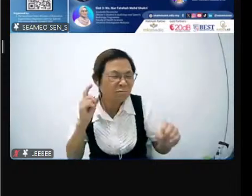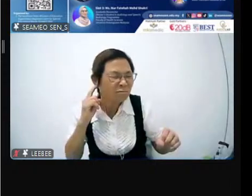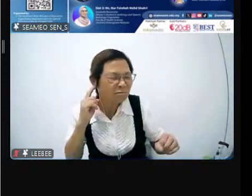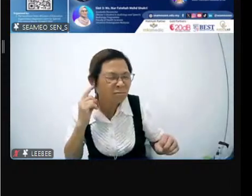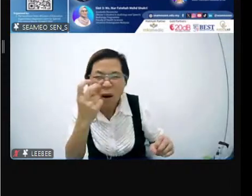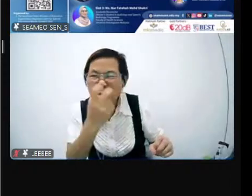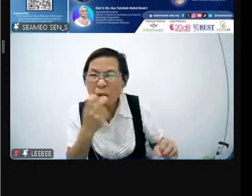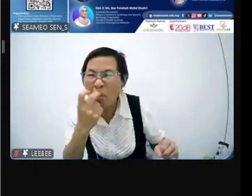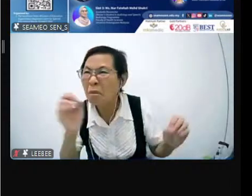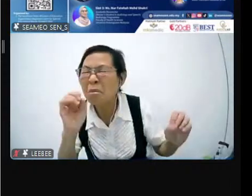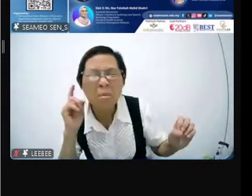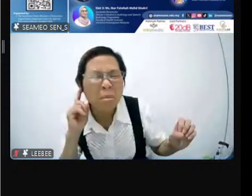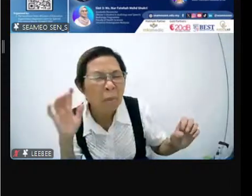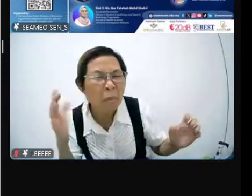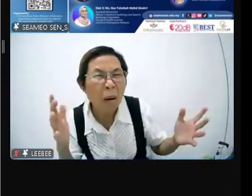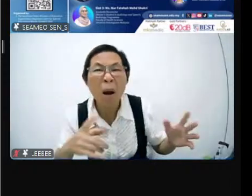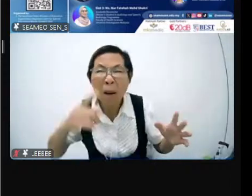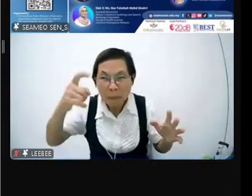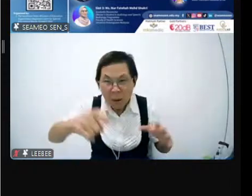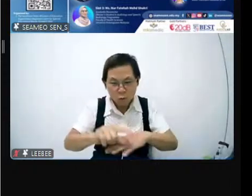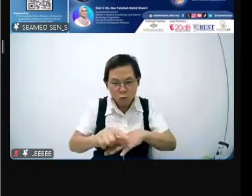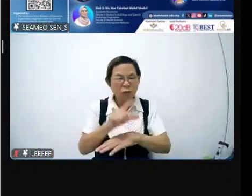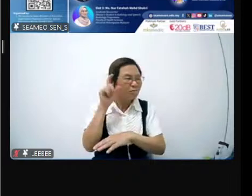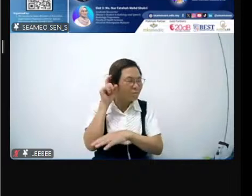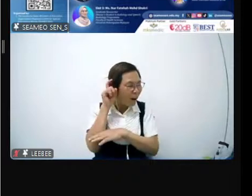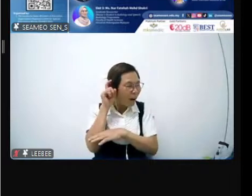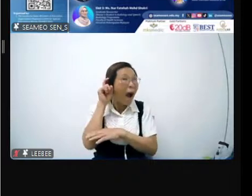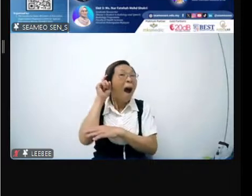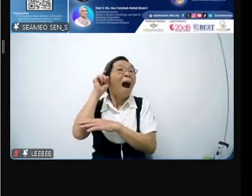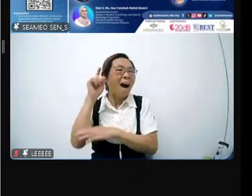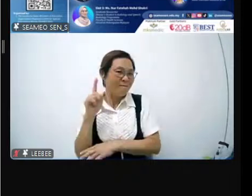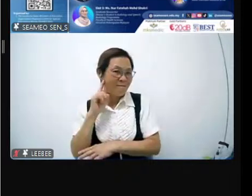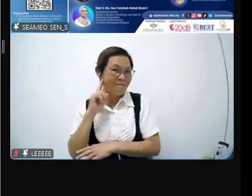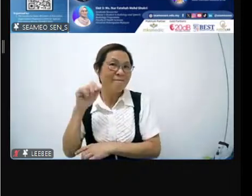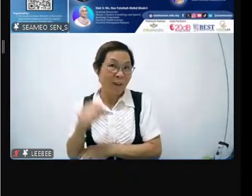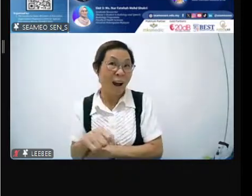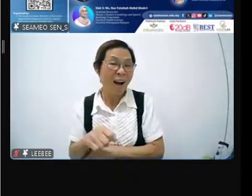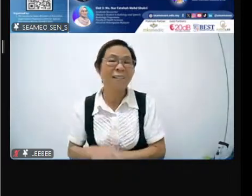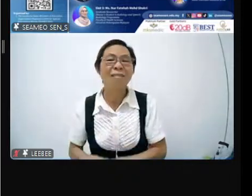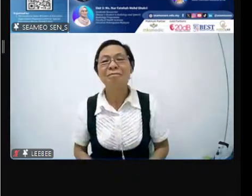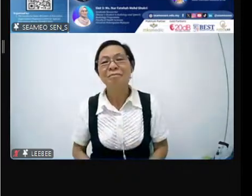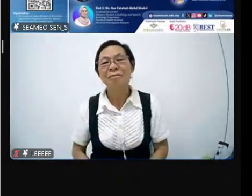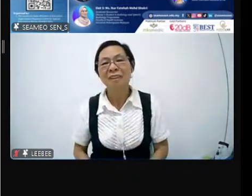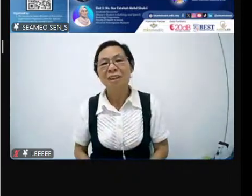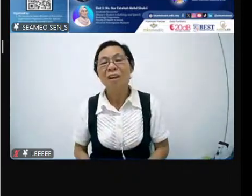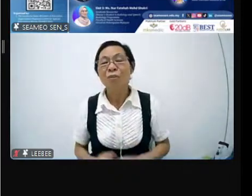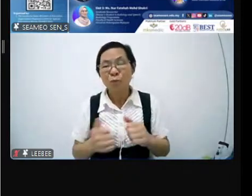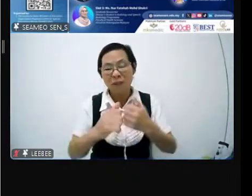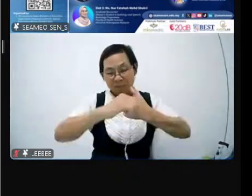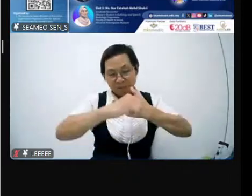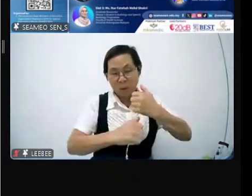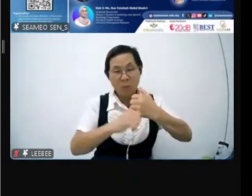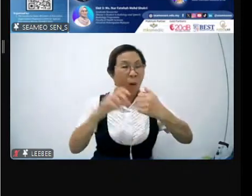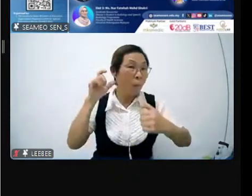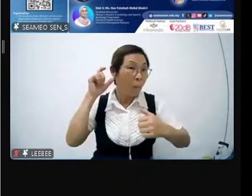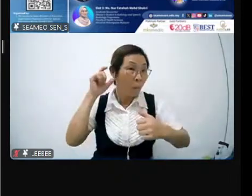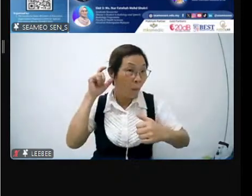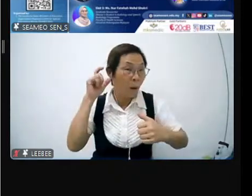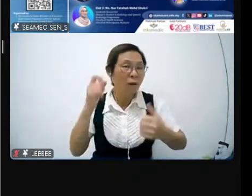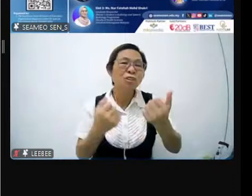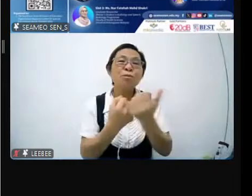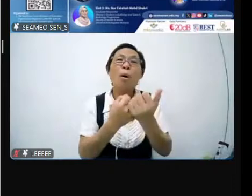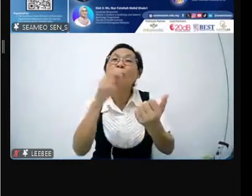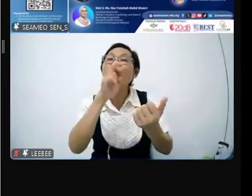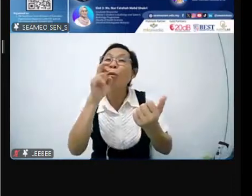without any hearing devices. Therefore, with the cochlear implant, it can support spoken language